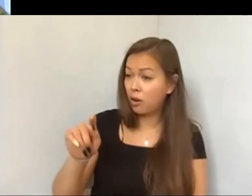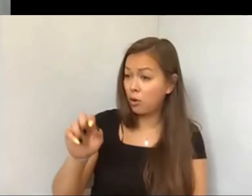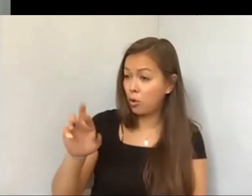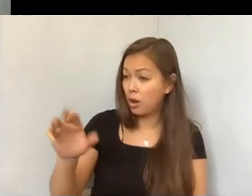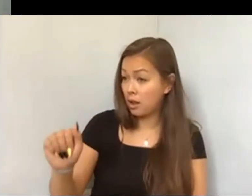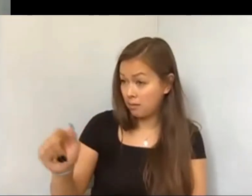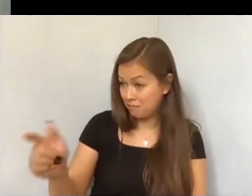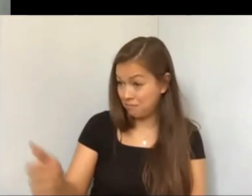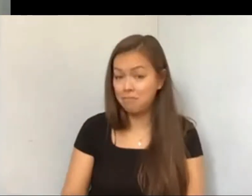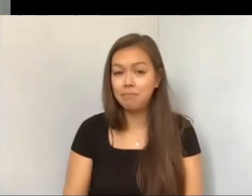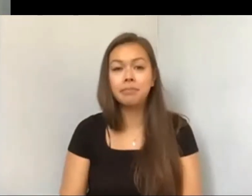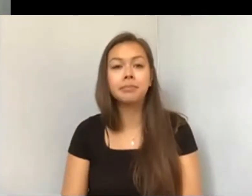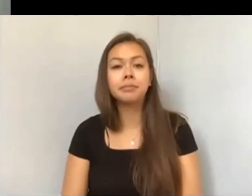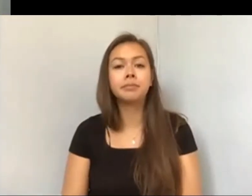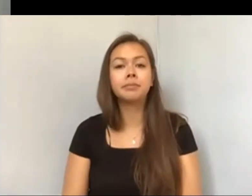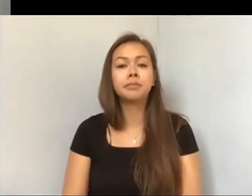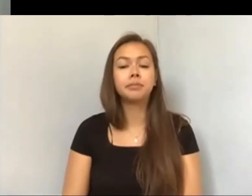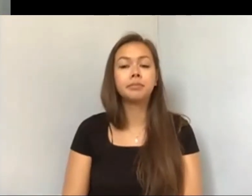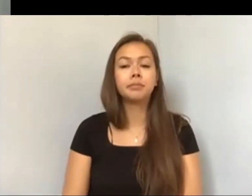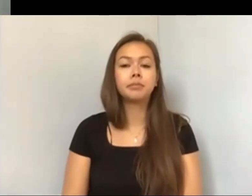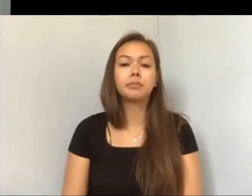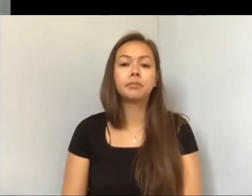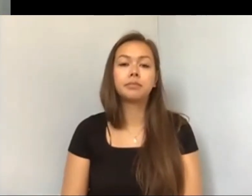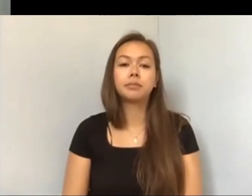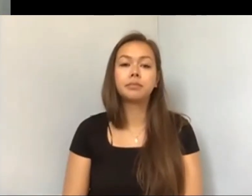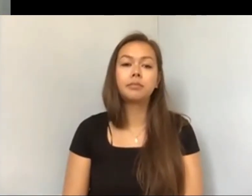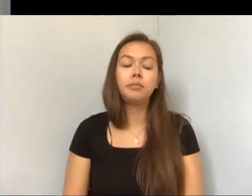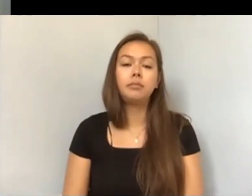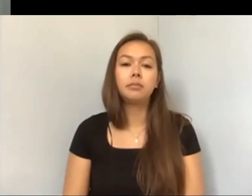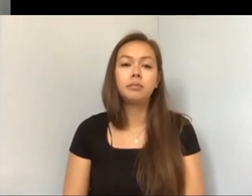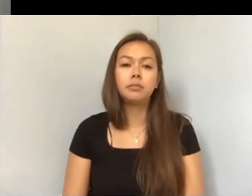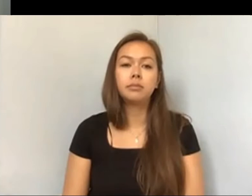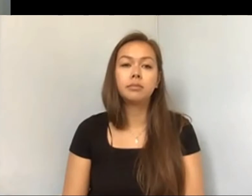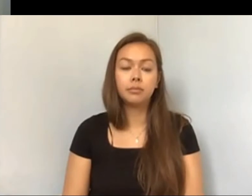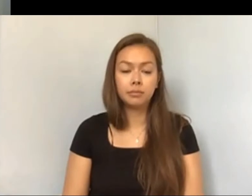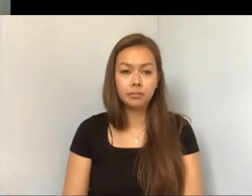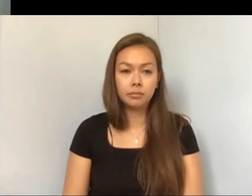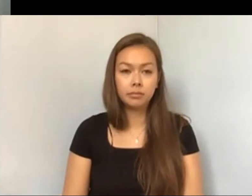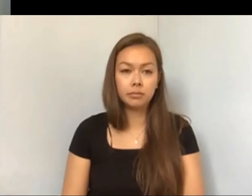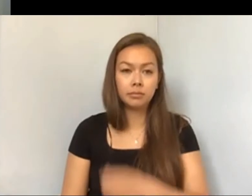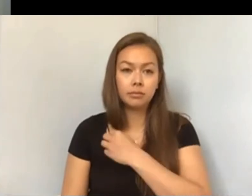A lot of my thoughts on this, I think, come from my